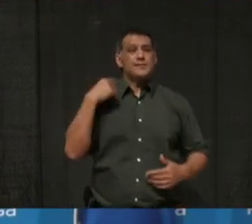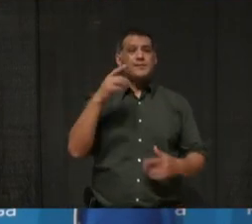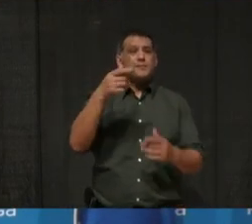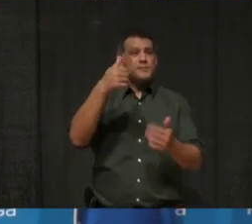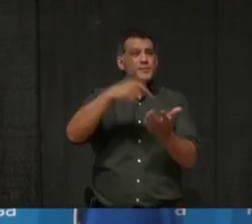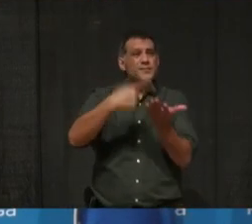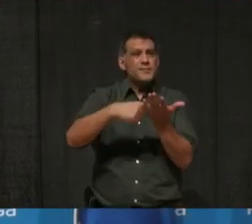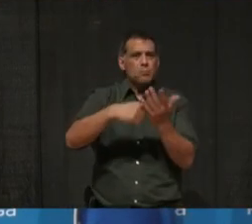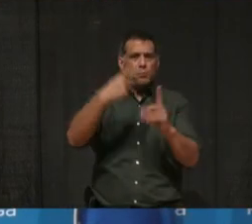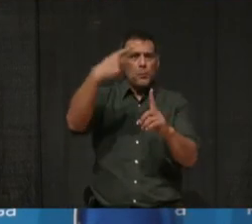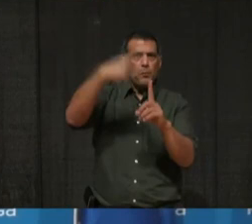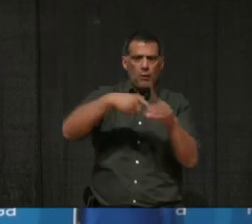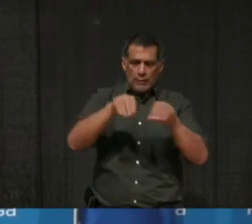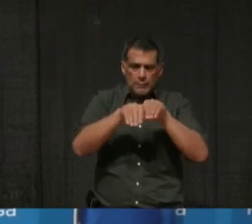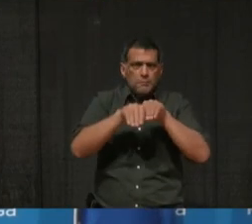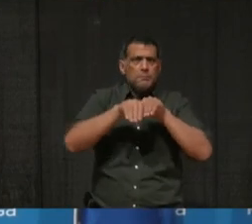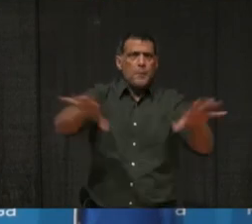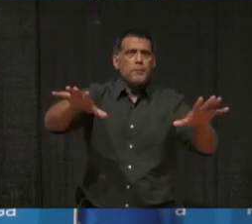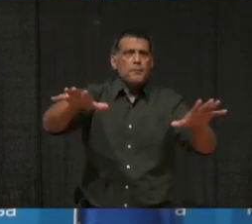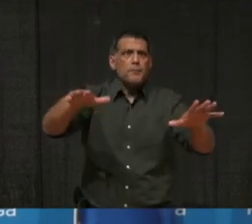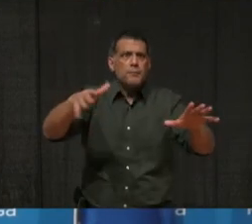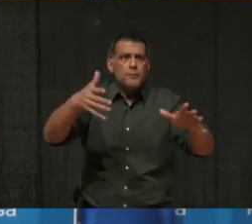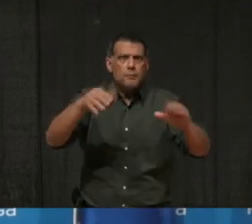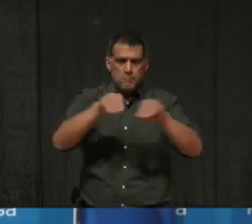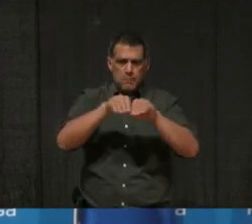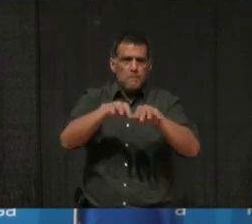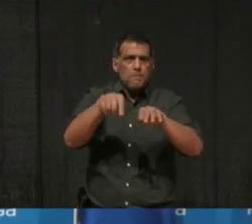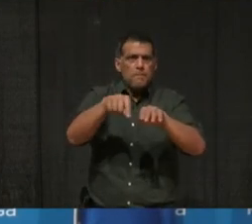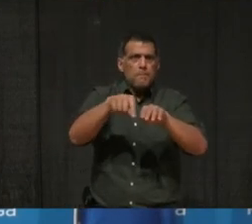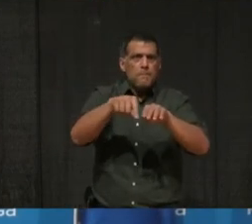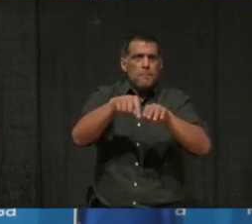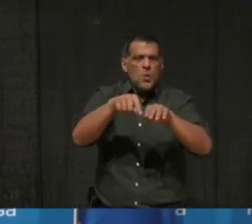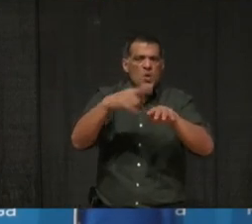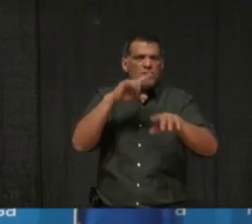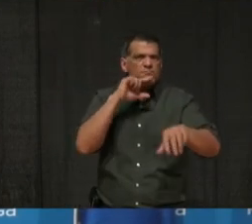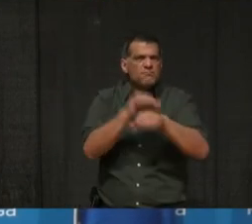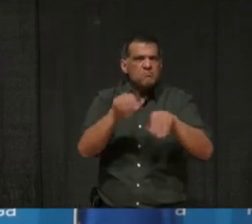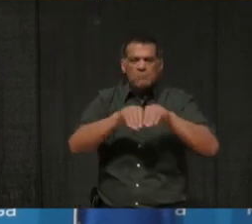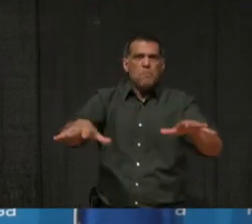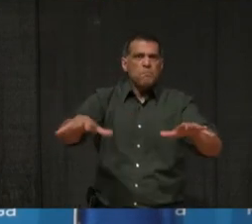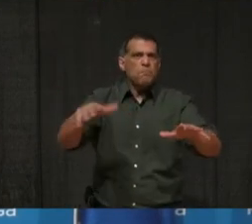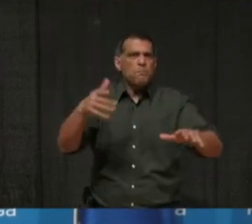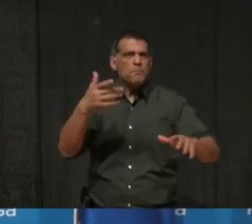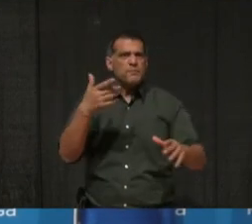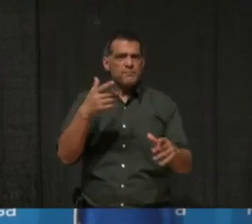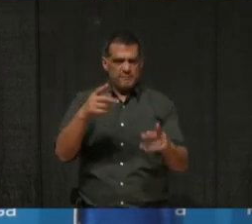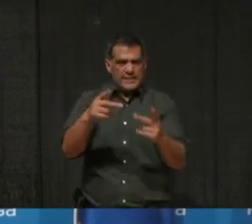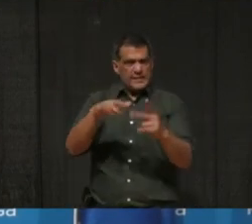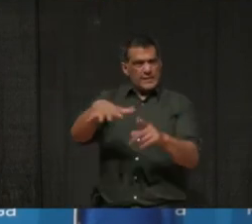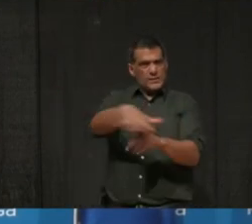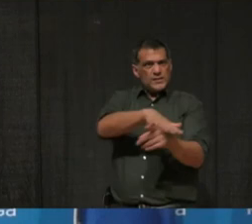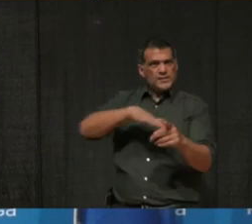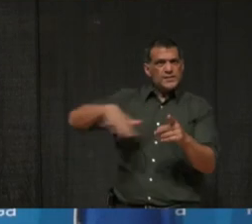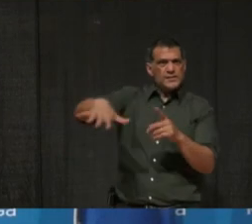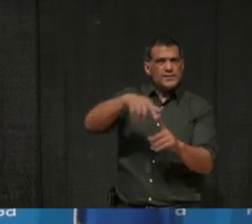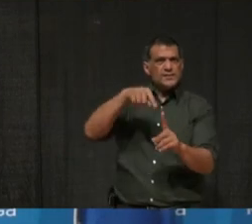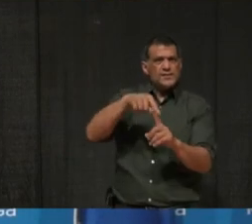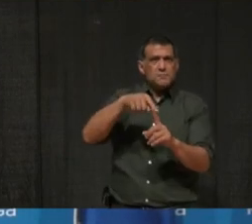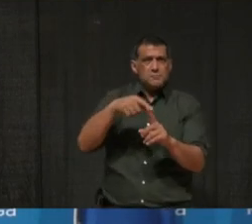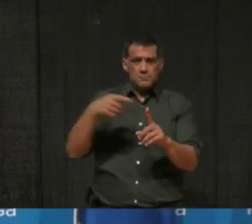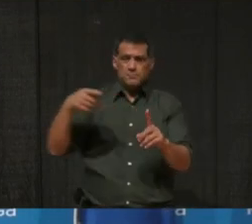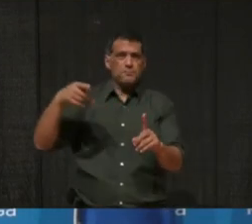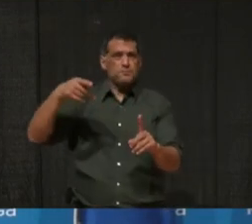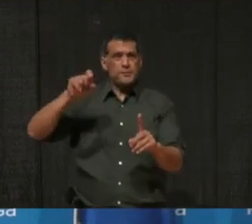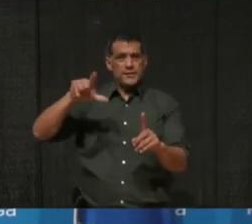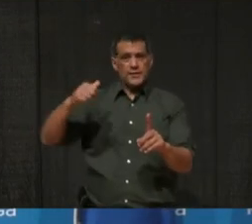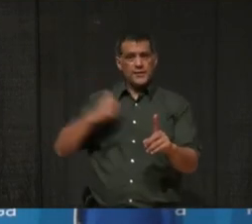outbreak started, and since then cases grew to be one of the biggest workplace outbreaks in the province, and Peel and Canada Post launched one of the